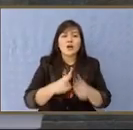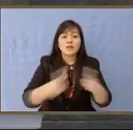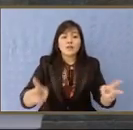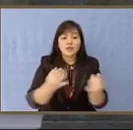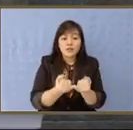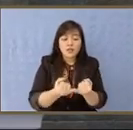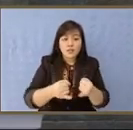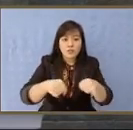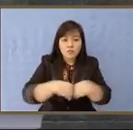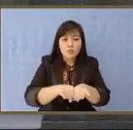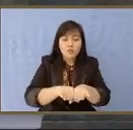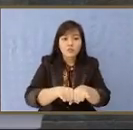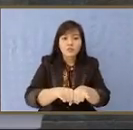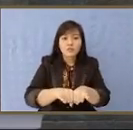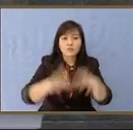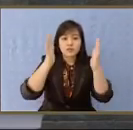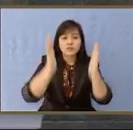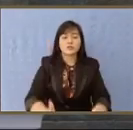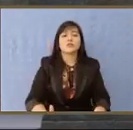si